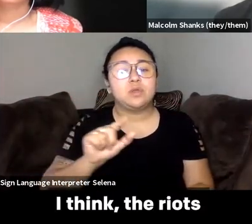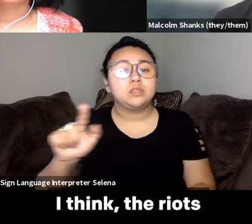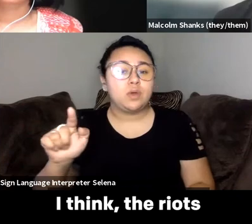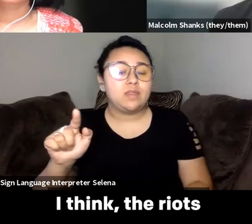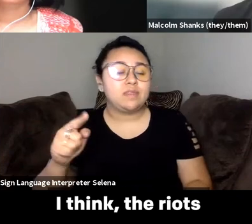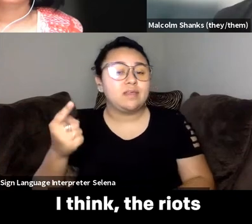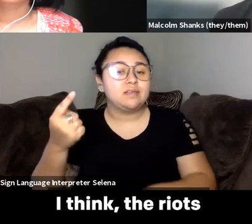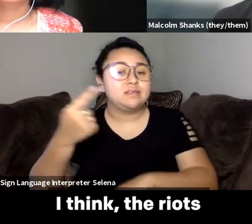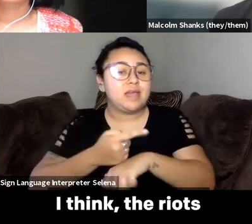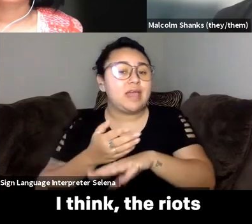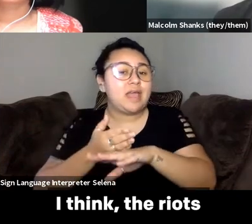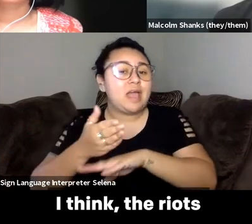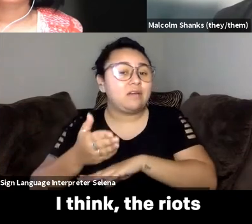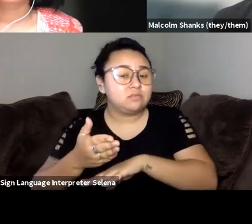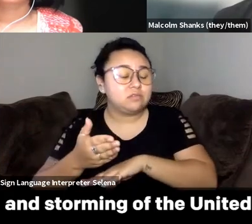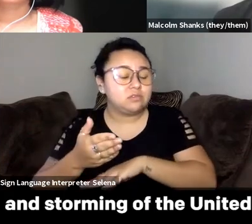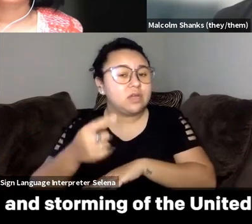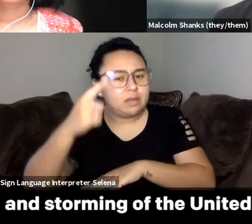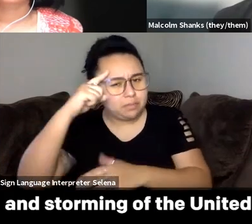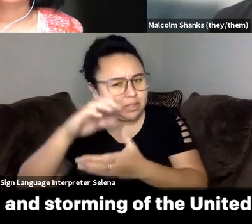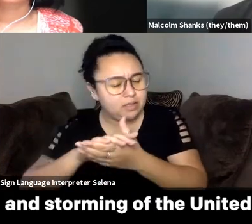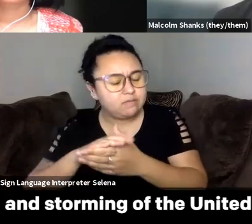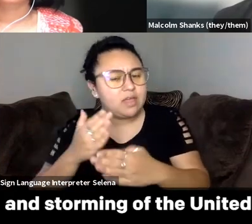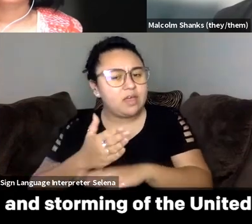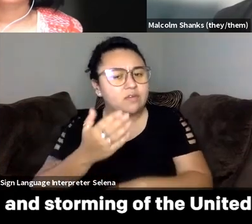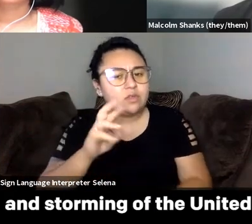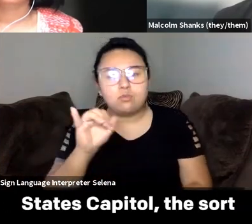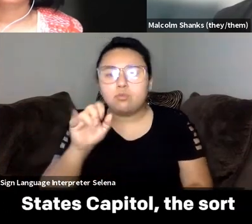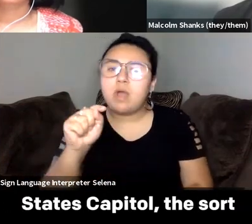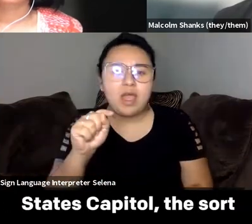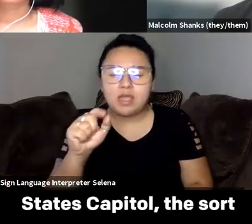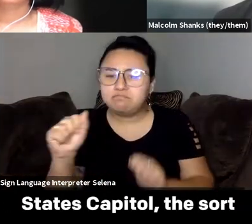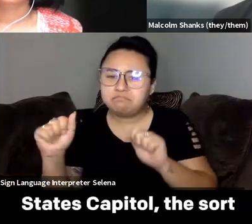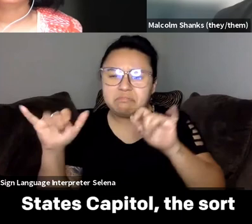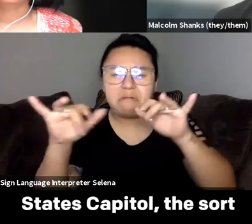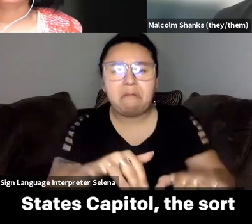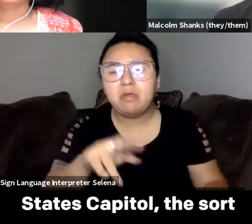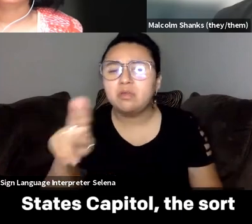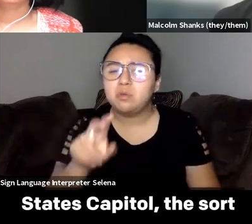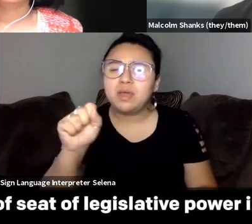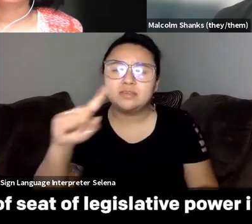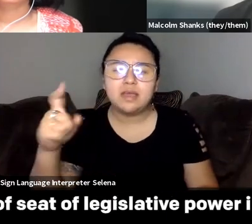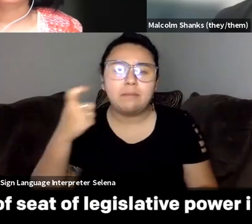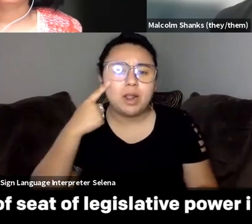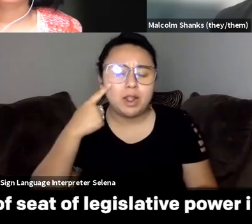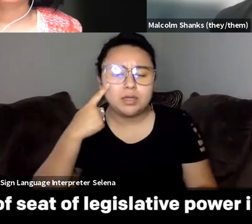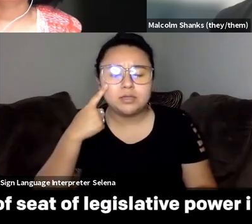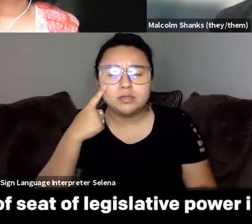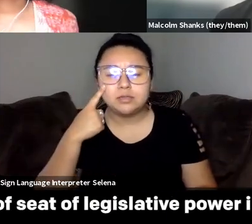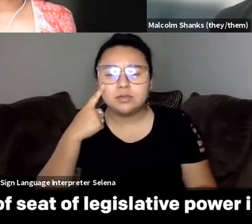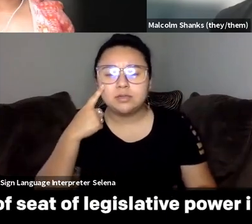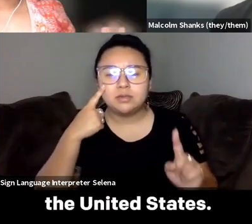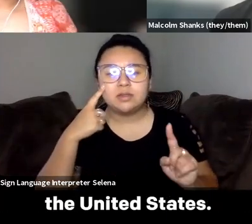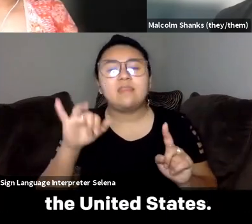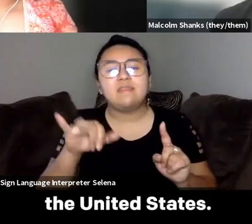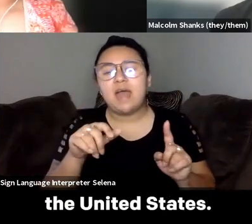think, the riot and storming of the United States Capitol, the sort of seat of legislative